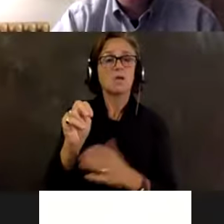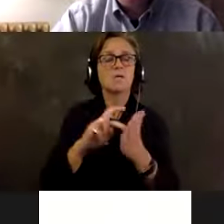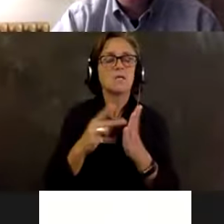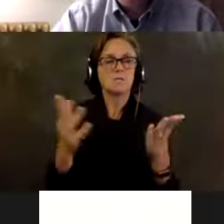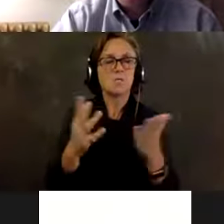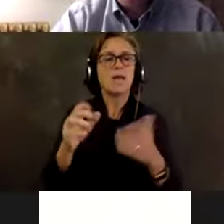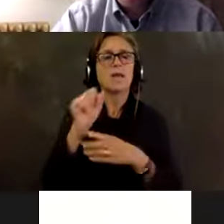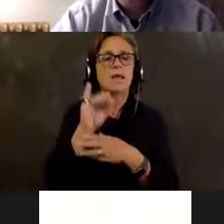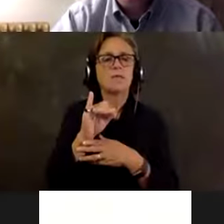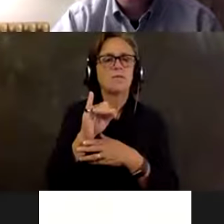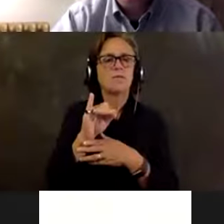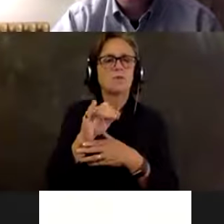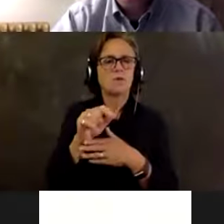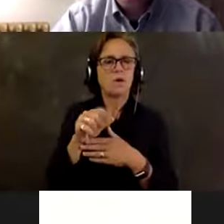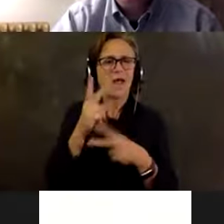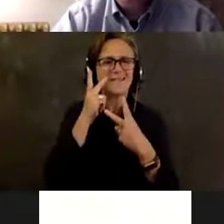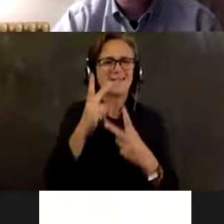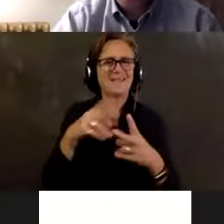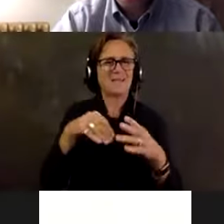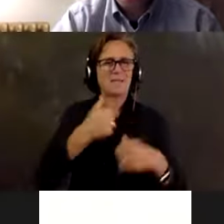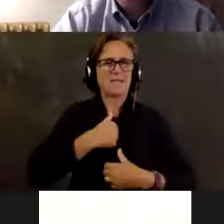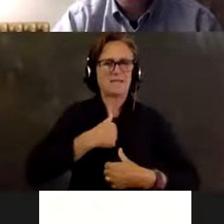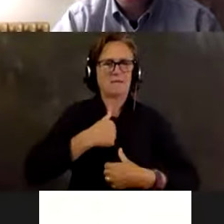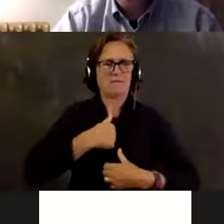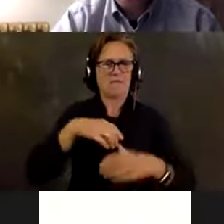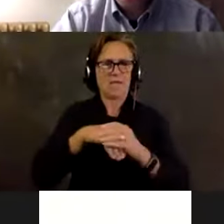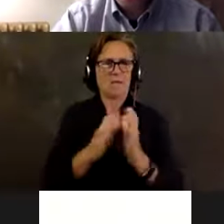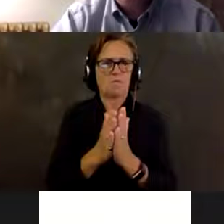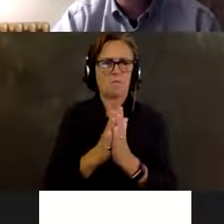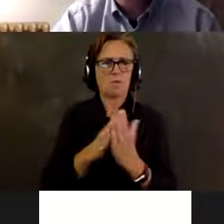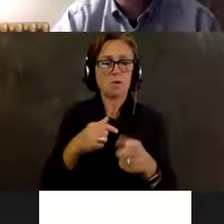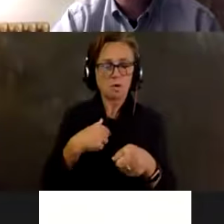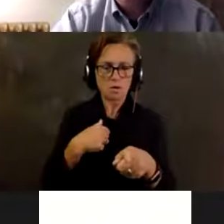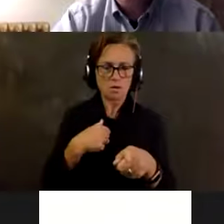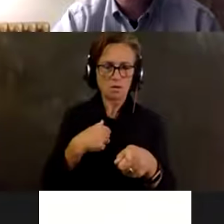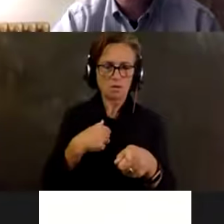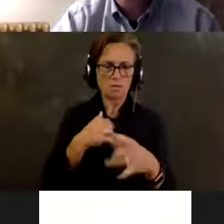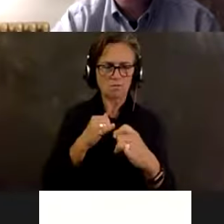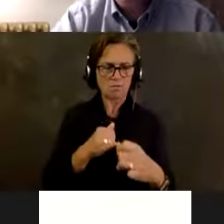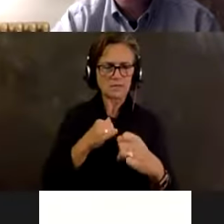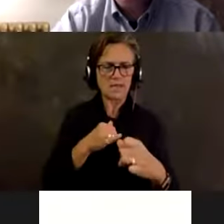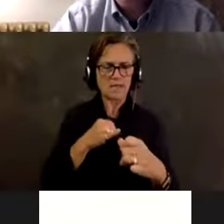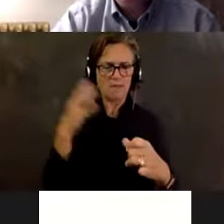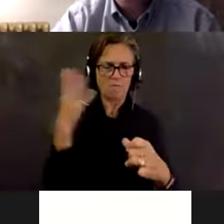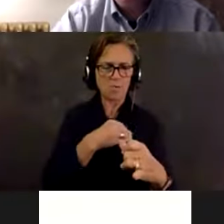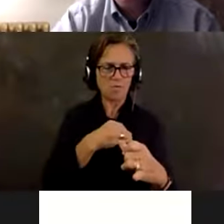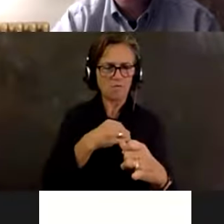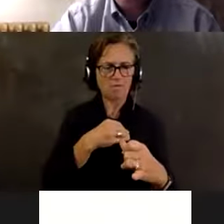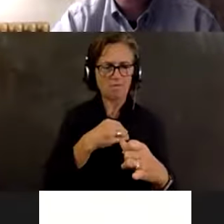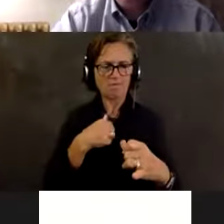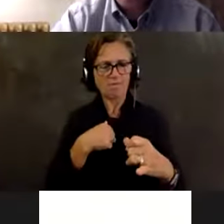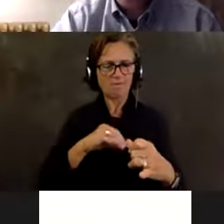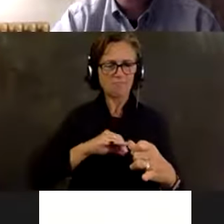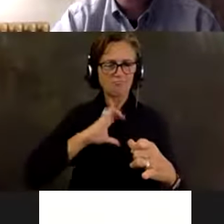affirming for them, that actually helps with their self-esteem, and that also is a buffer against racism. So it's actually an